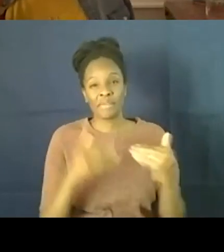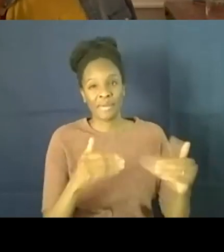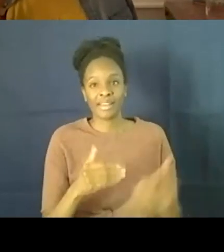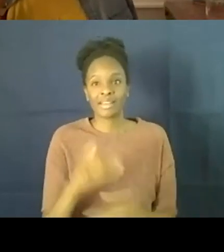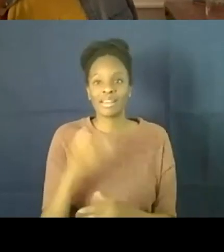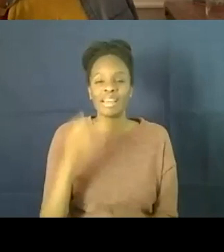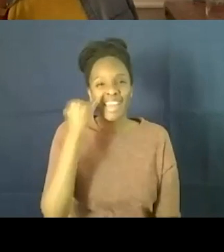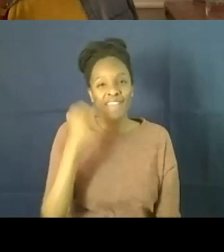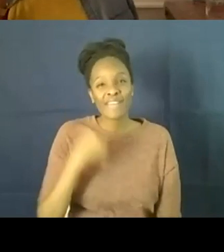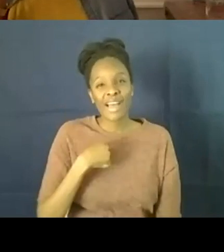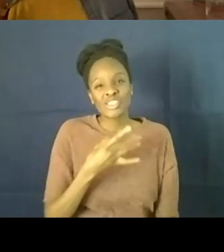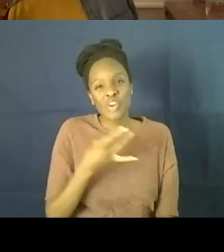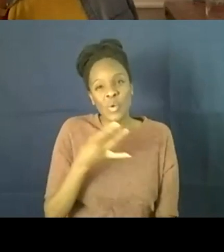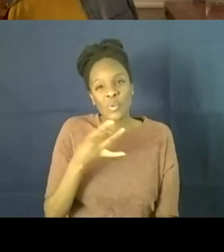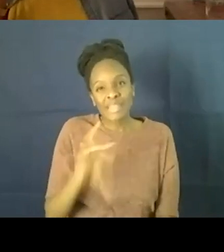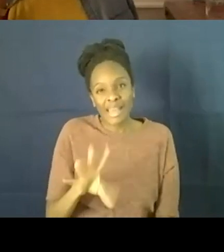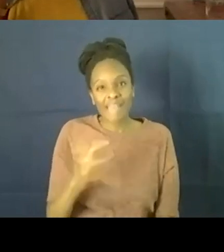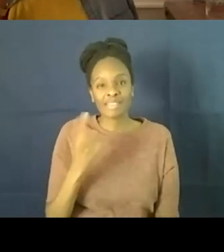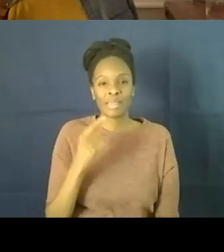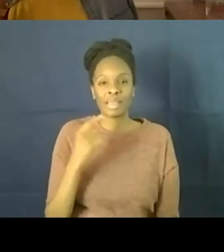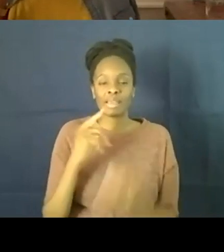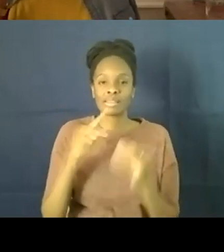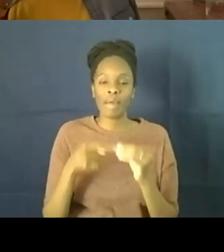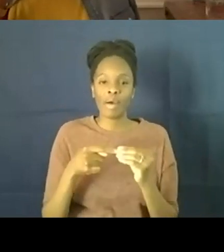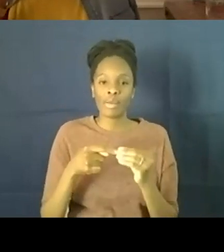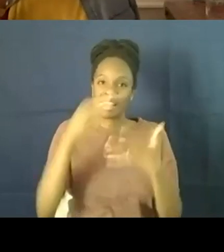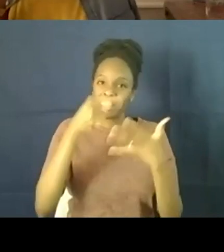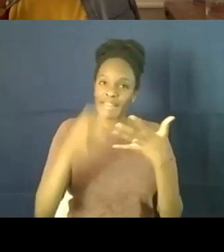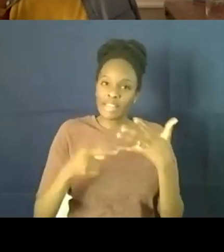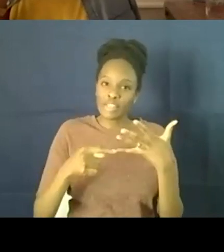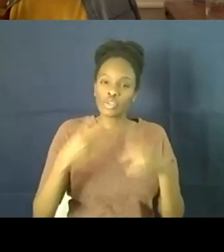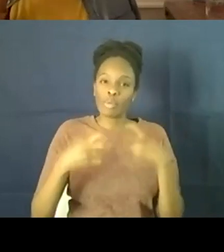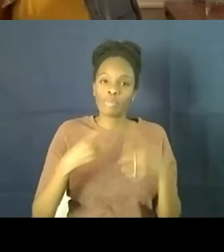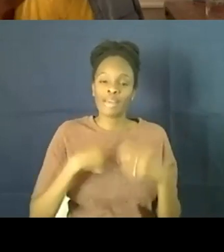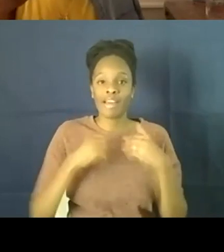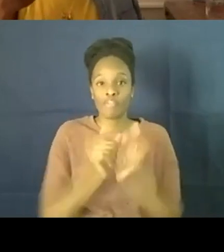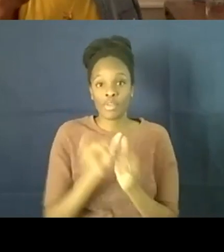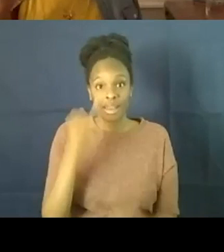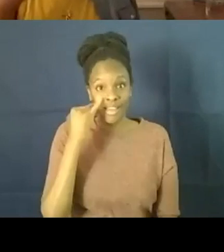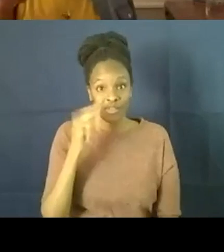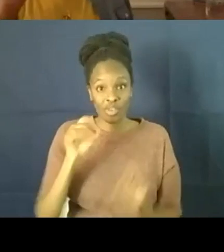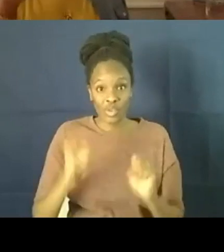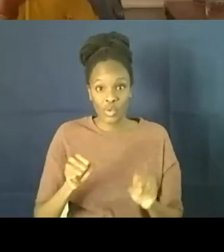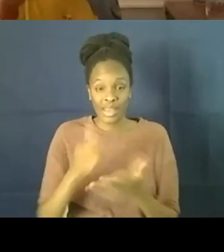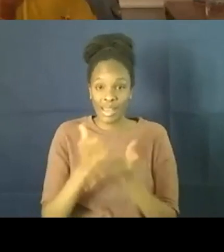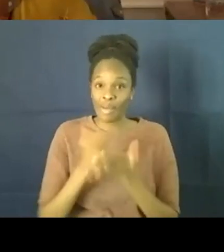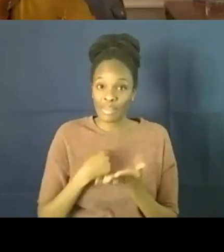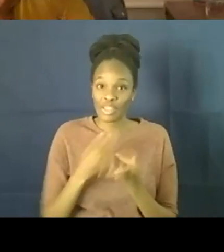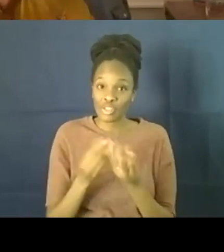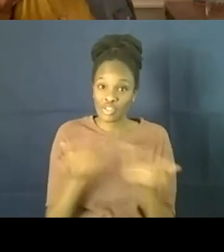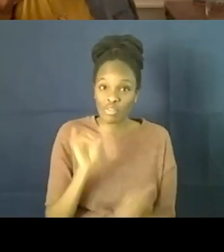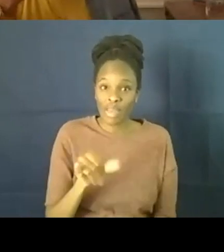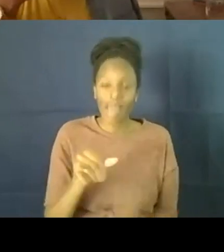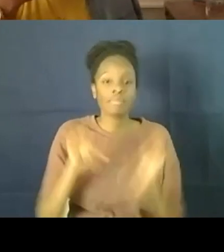it's more so like, these are the problems I have with it. If you can help me solve these problems. Yes, that's true. Exactly. That is then we can do